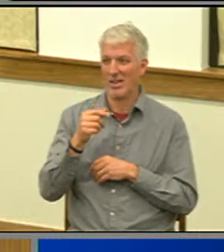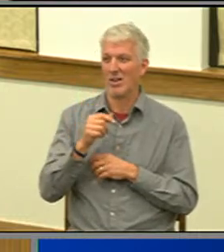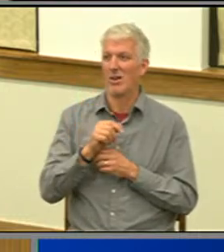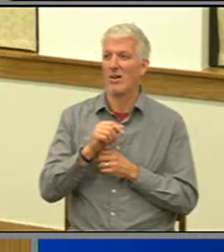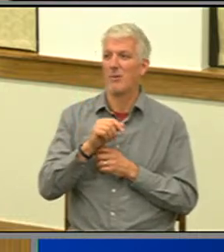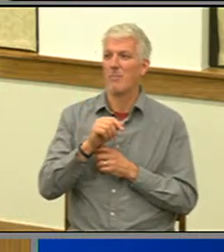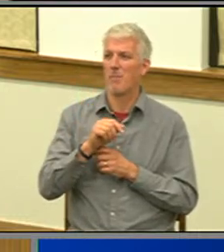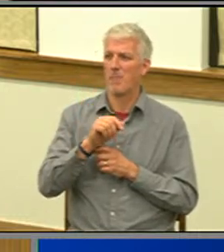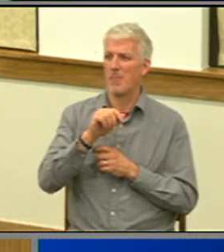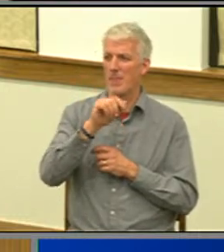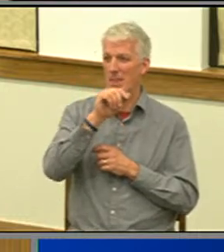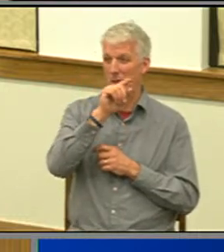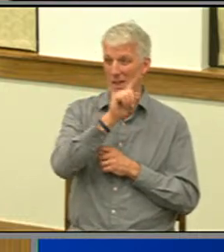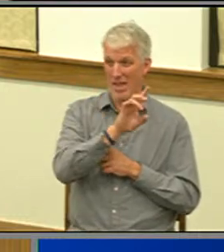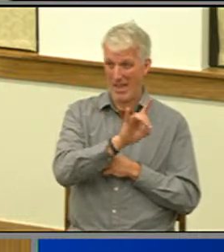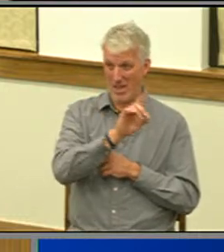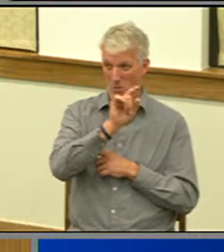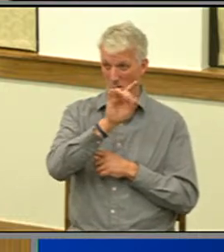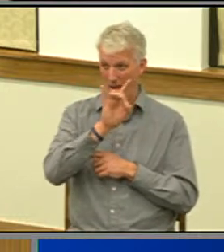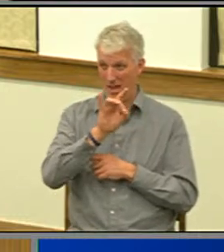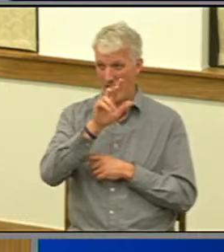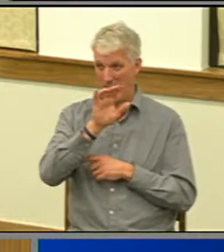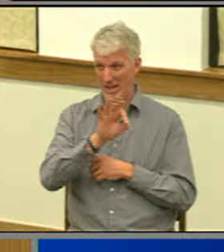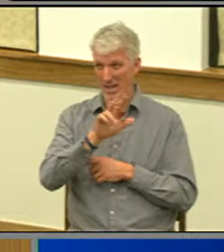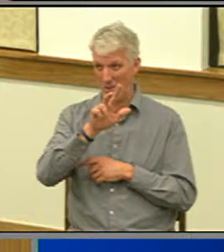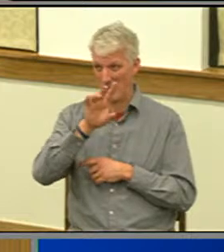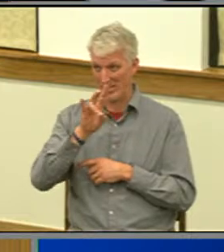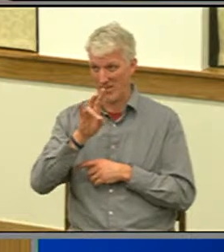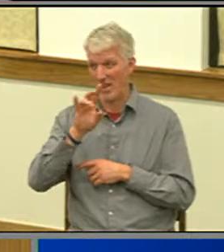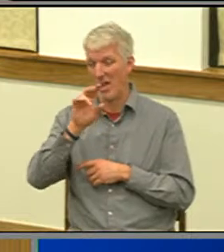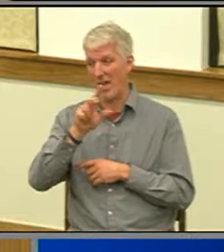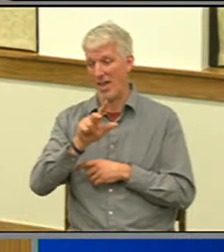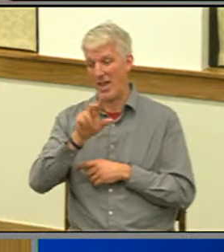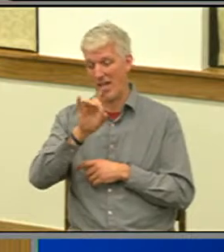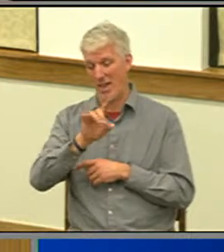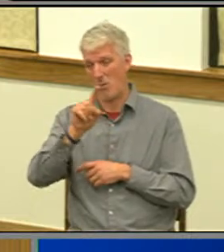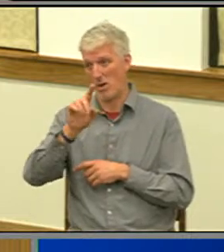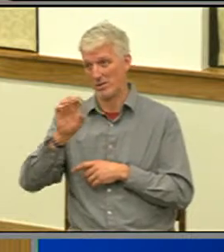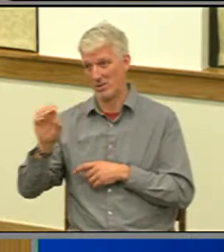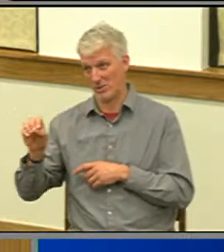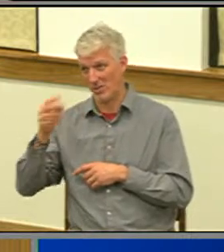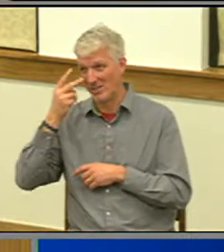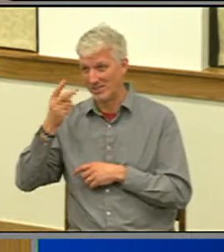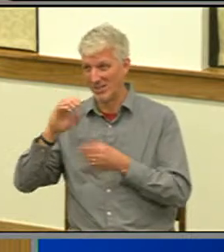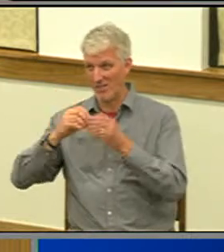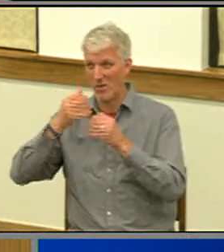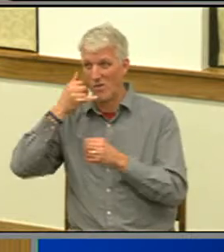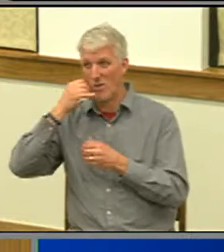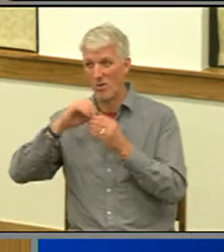818-937-8100 should you have comments or questions during our public comment segment.